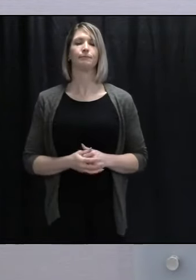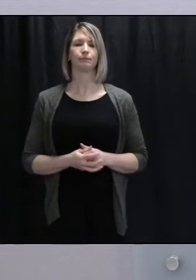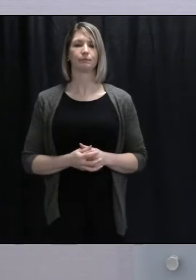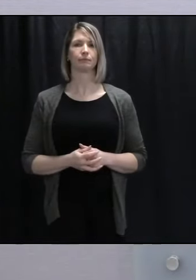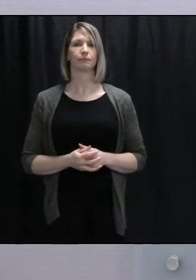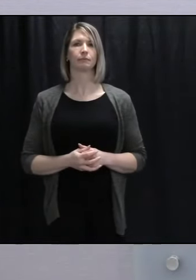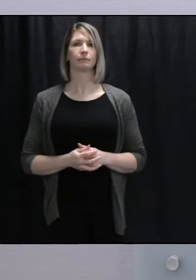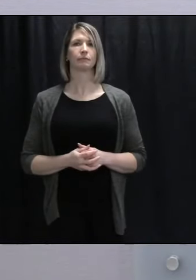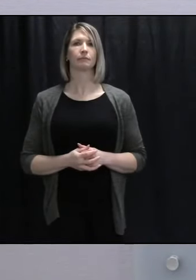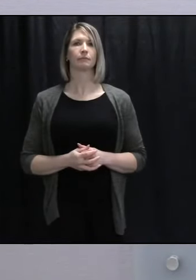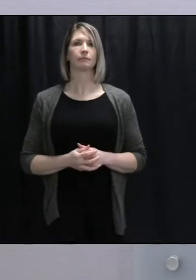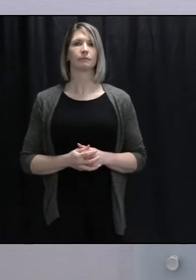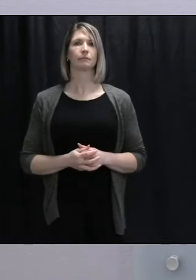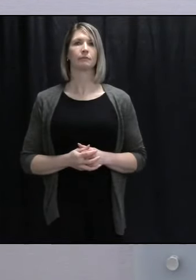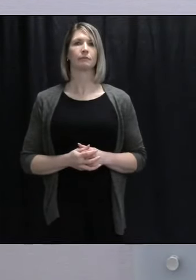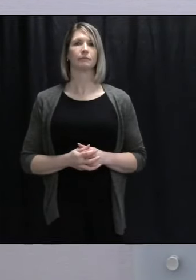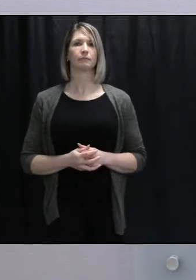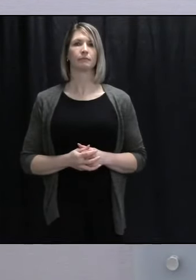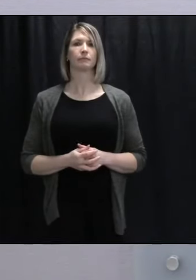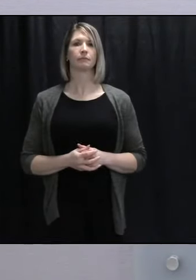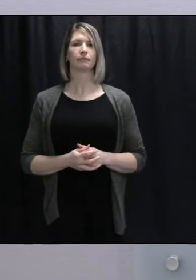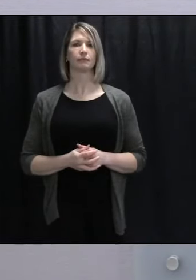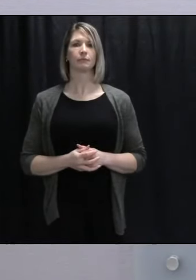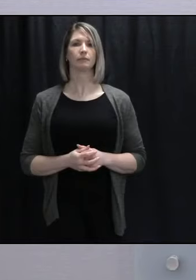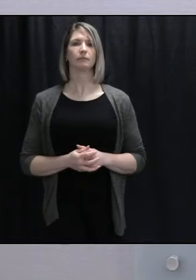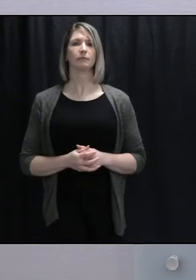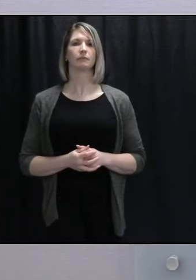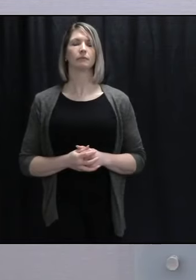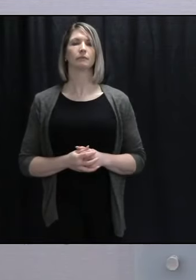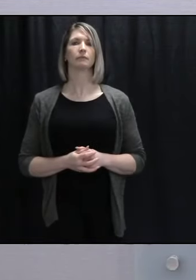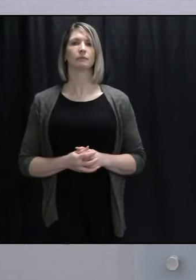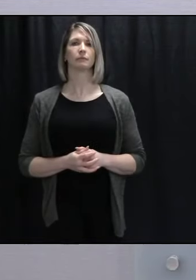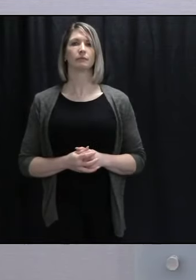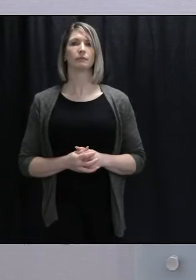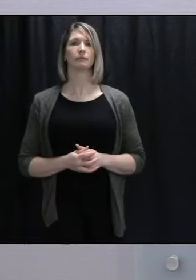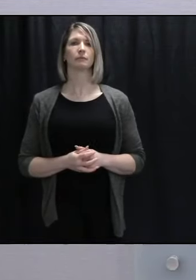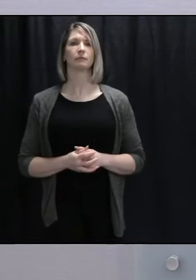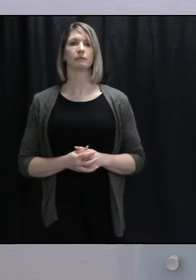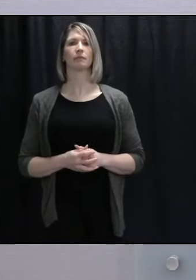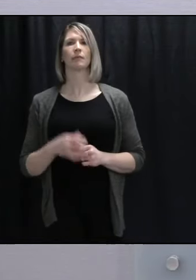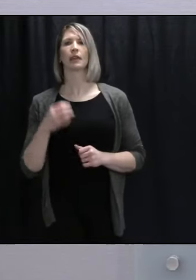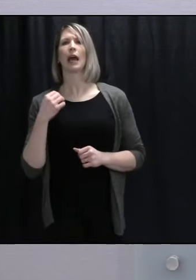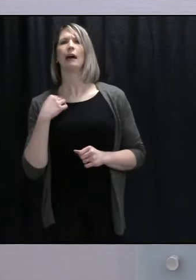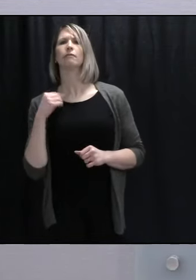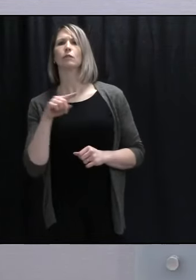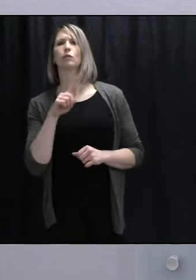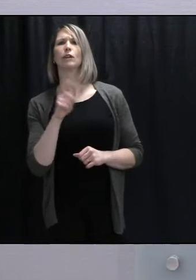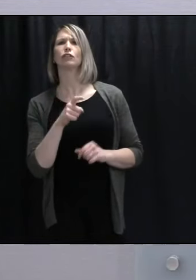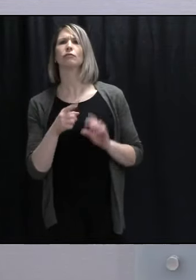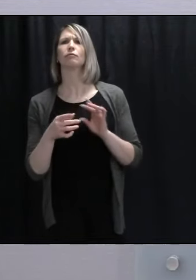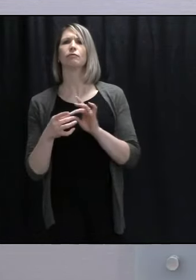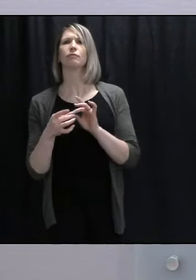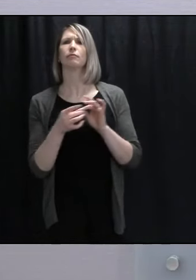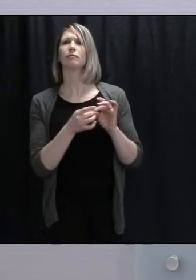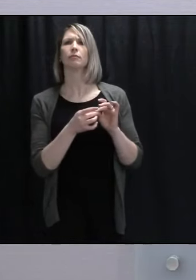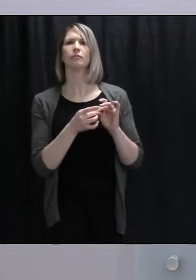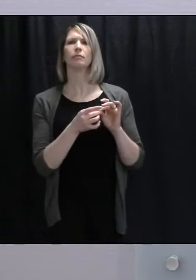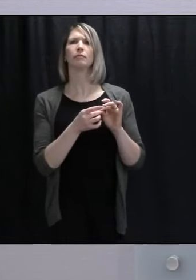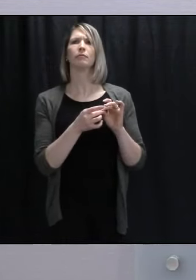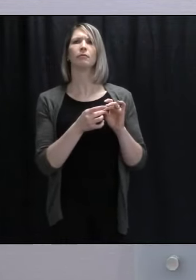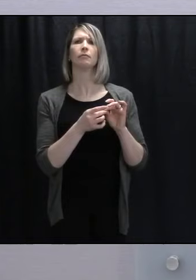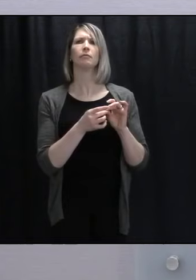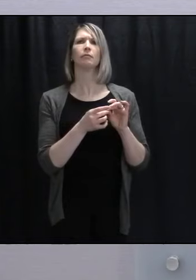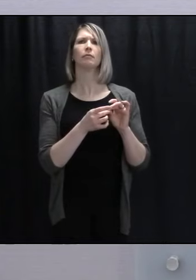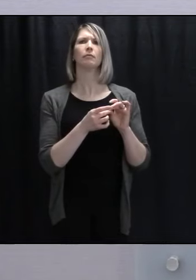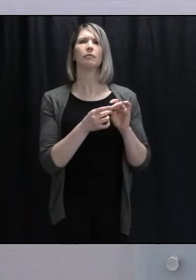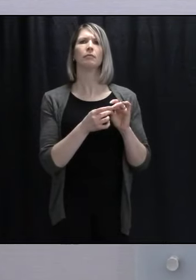Hi, I have a question regarding, expenses for the province. Has government instructed staff to start curbing